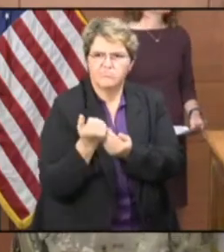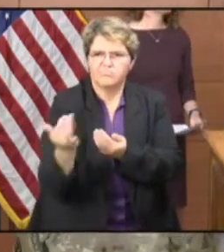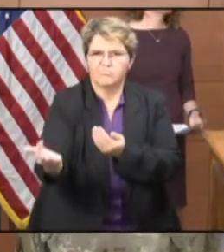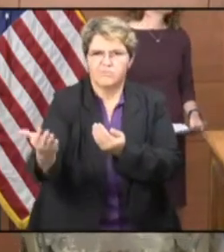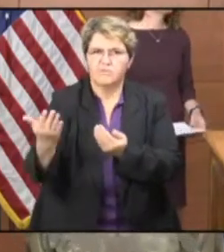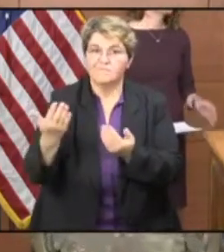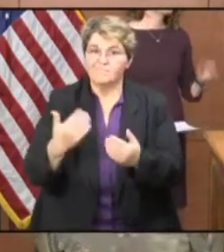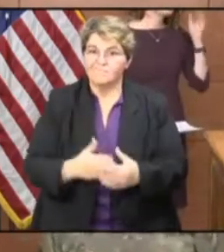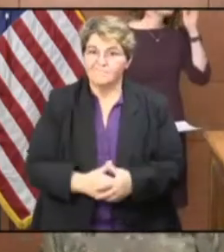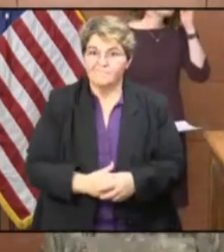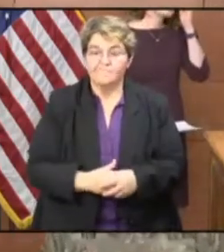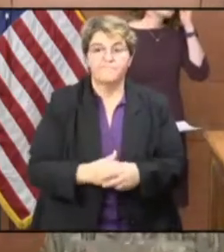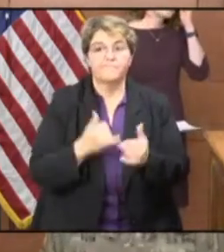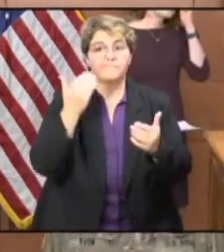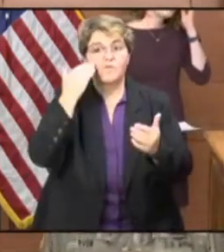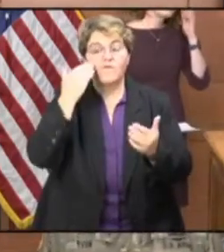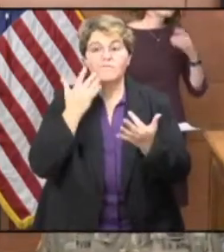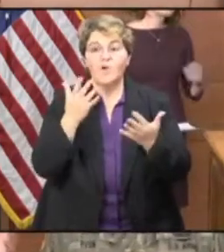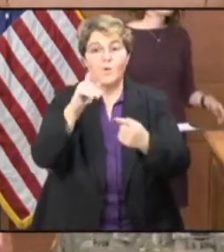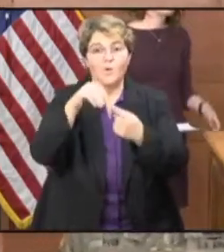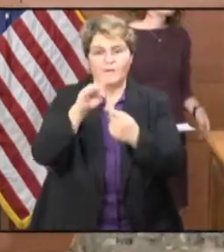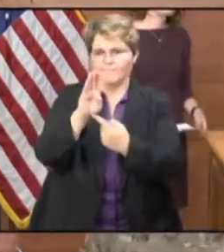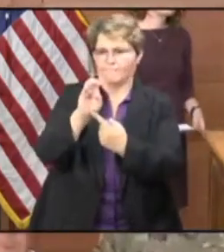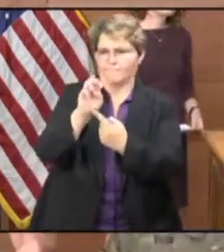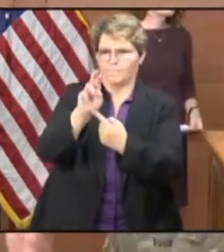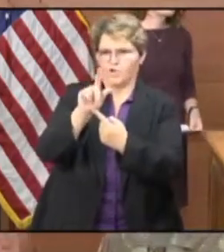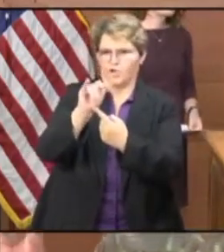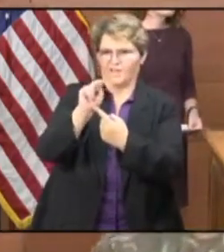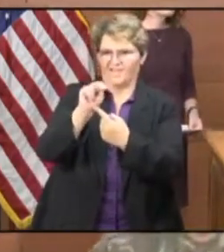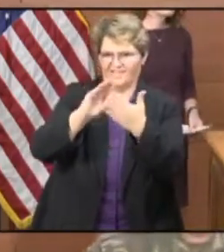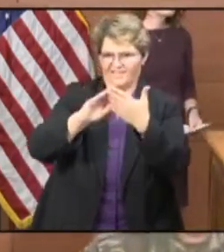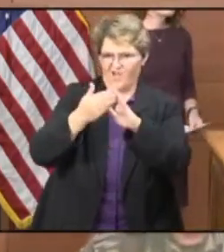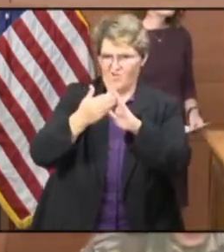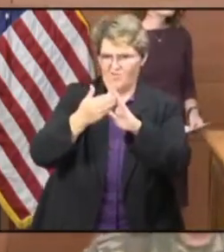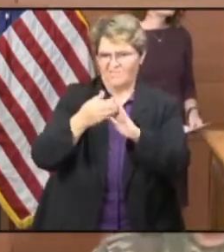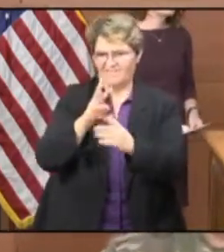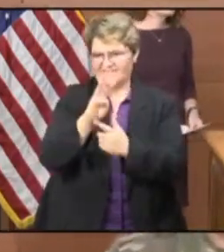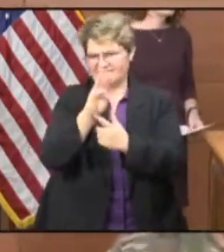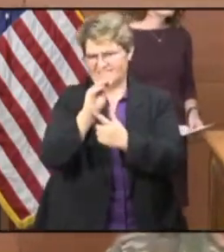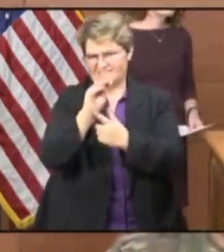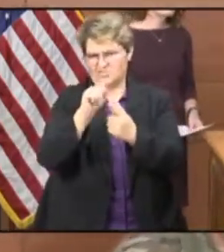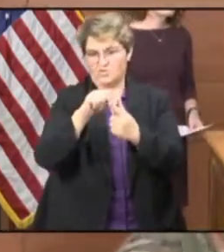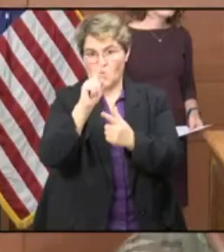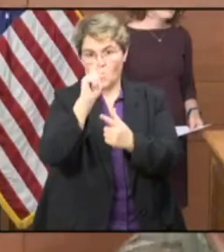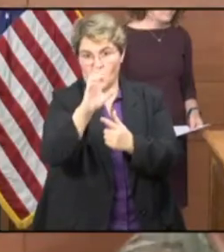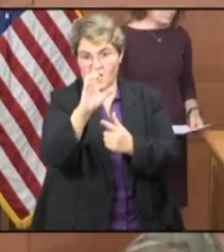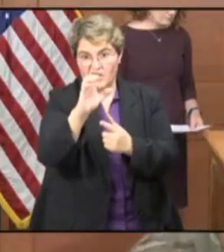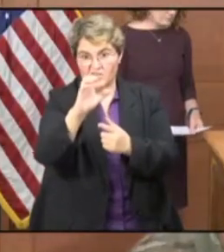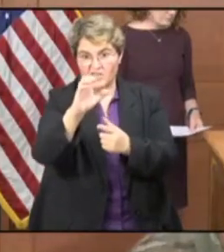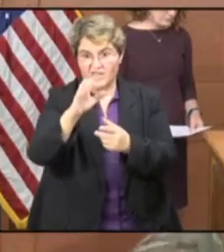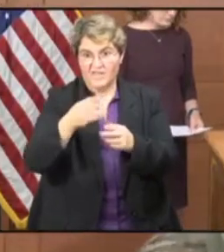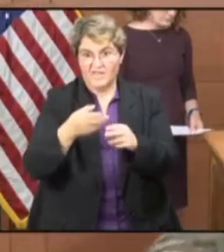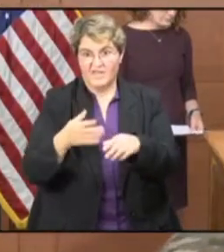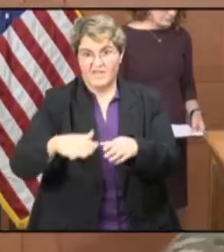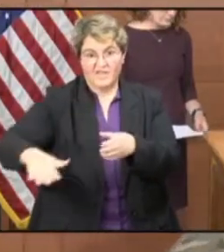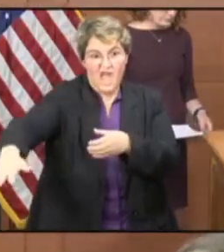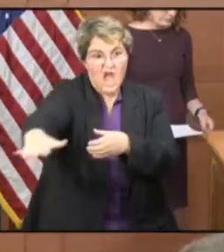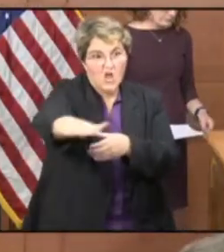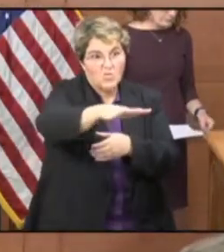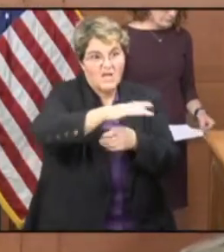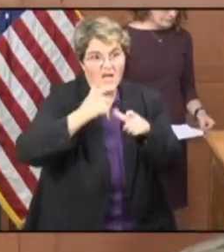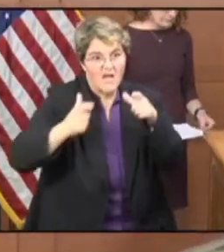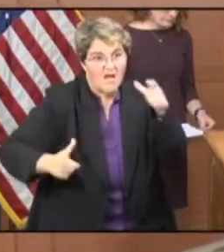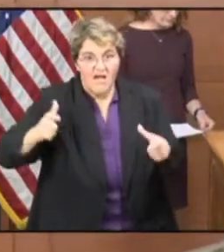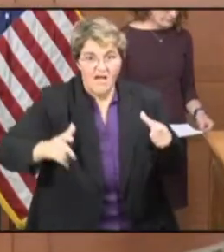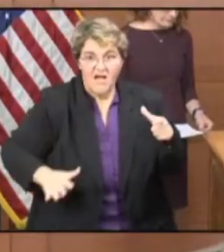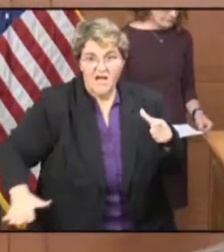fire up in Berlin. That's gone from 60 to 100 plus acres right now. We more or less making